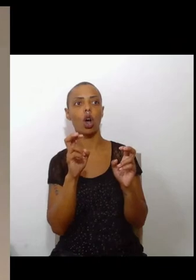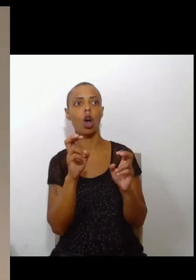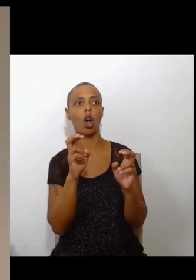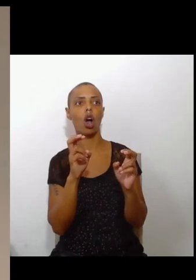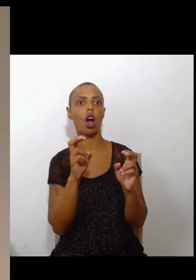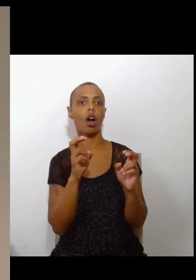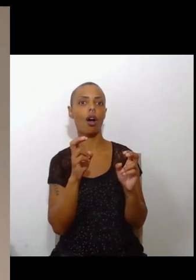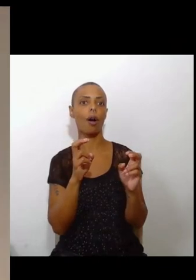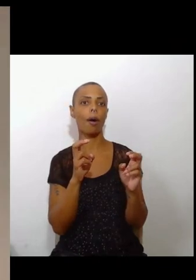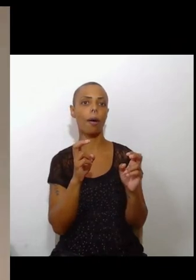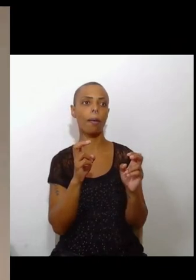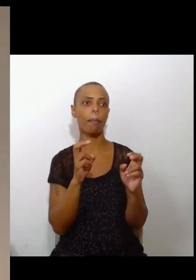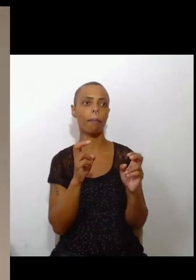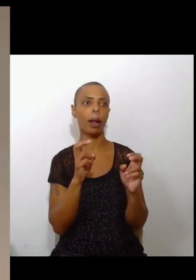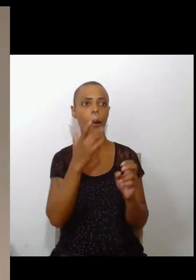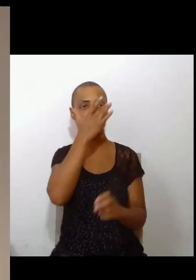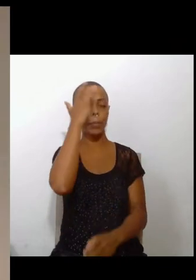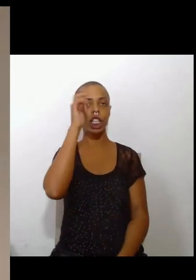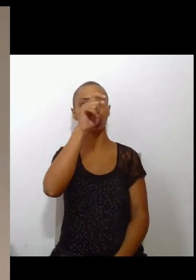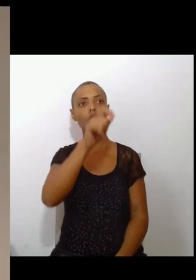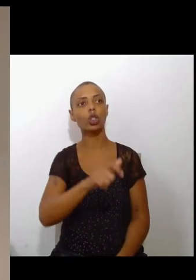to refer